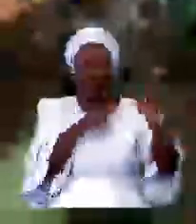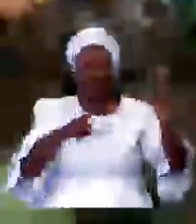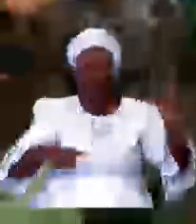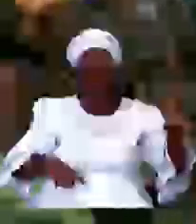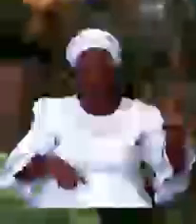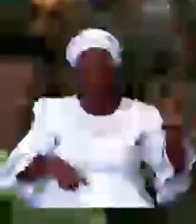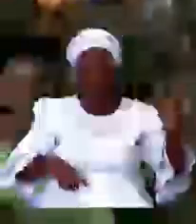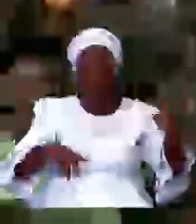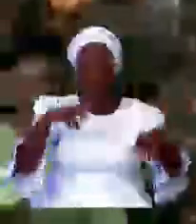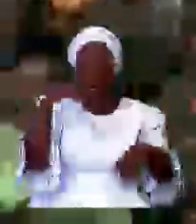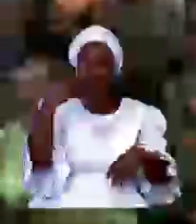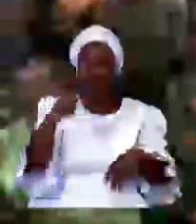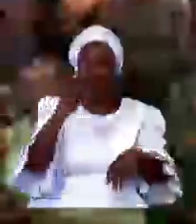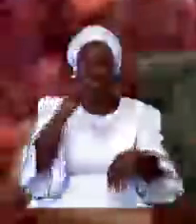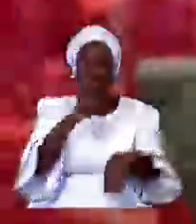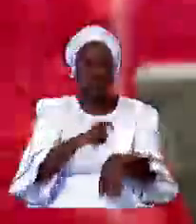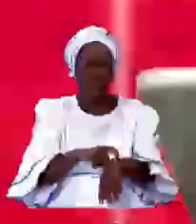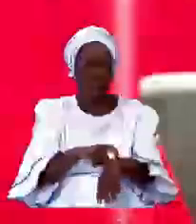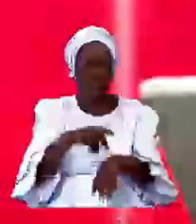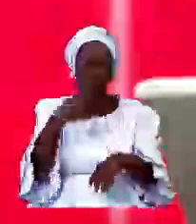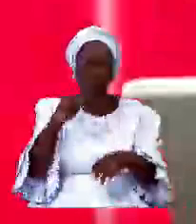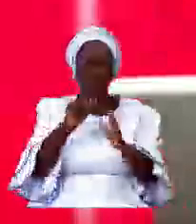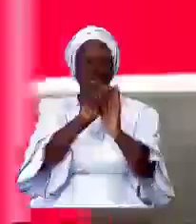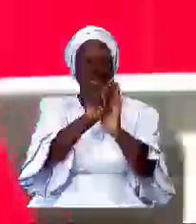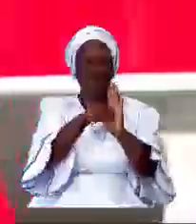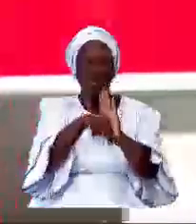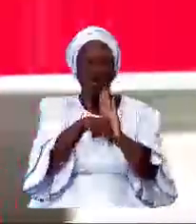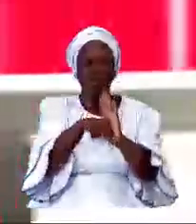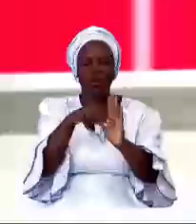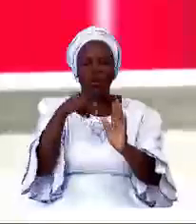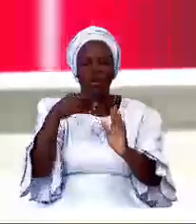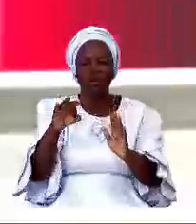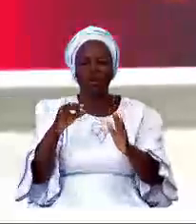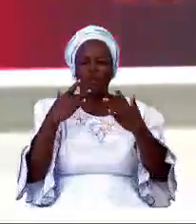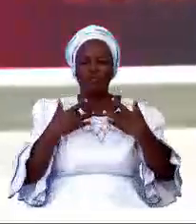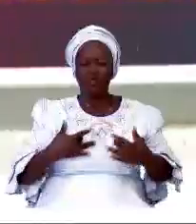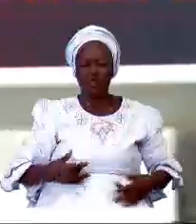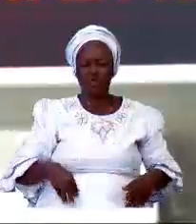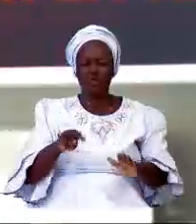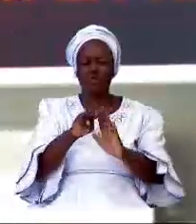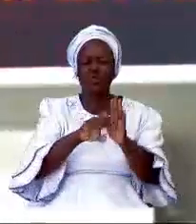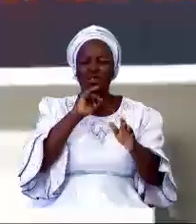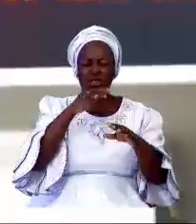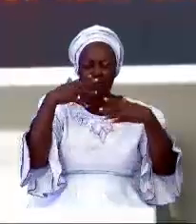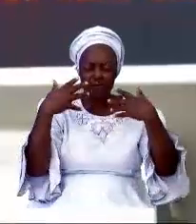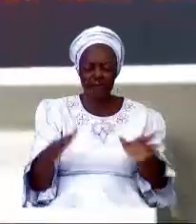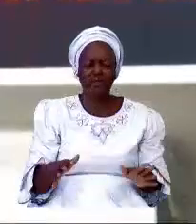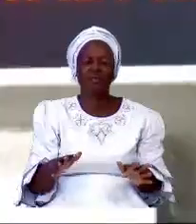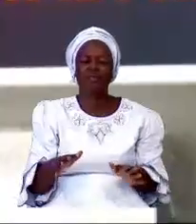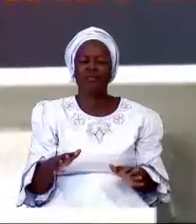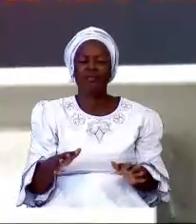name. We thank you, Lord. The time, the hour